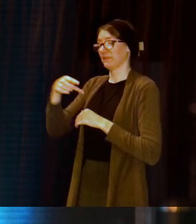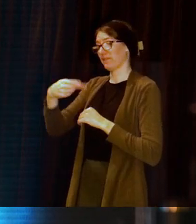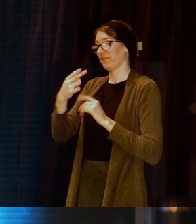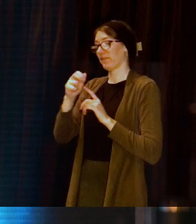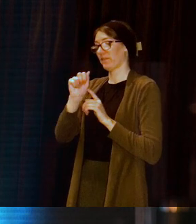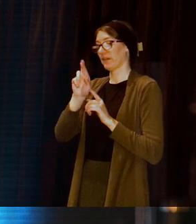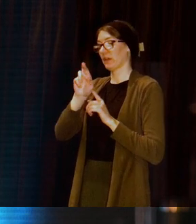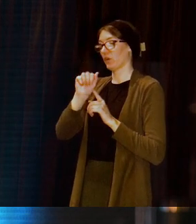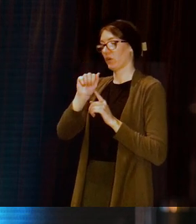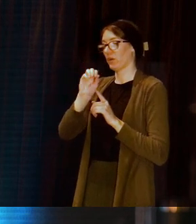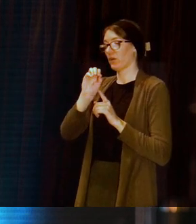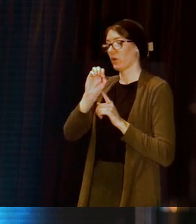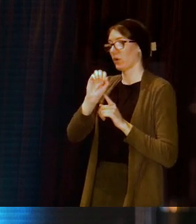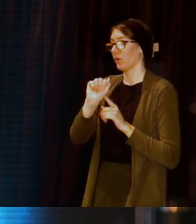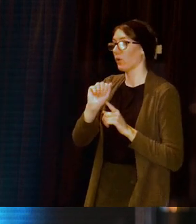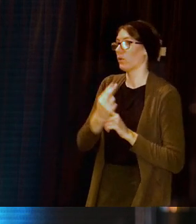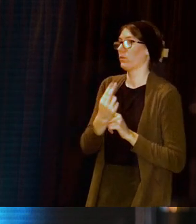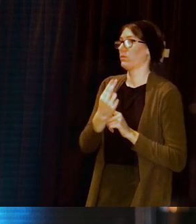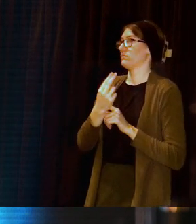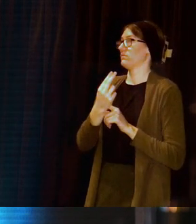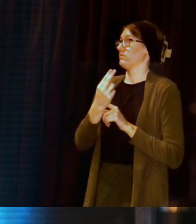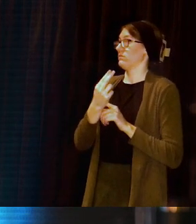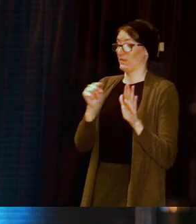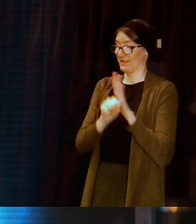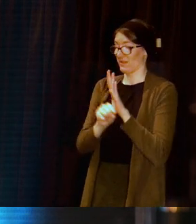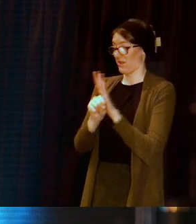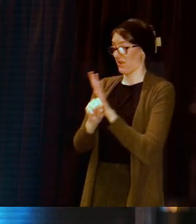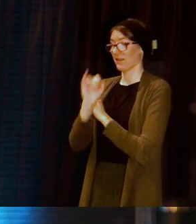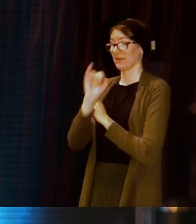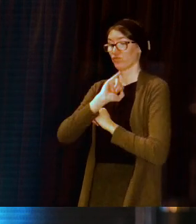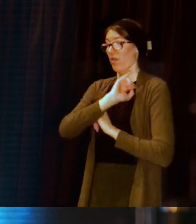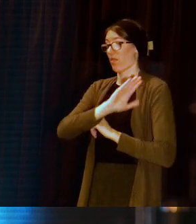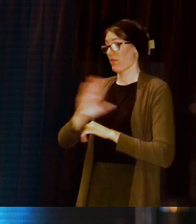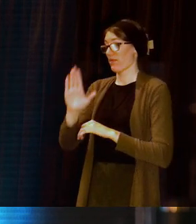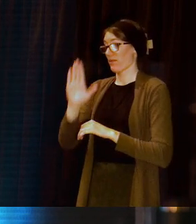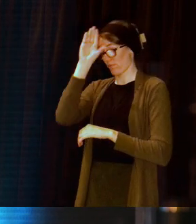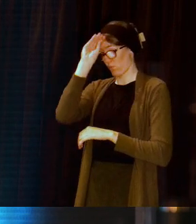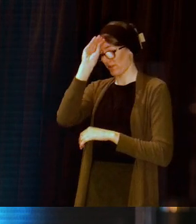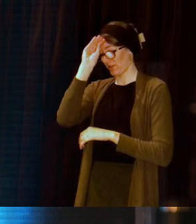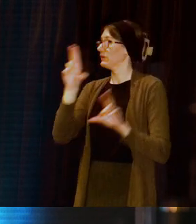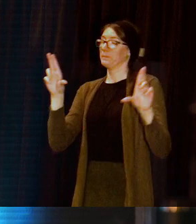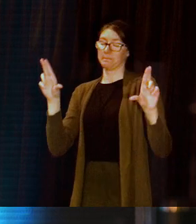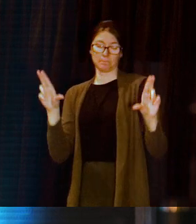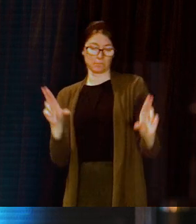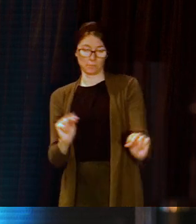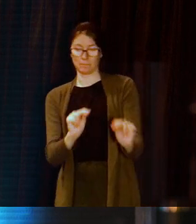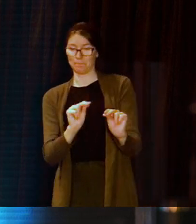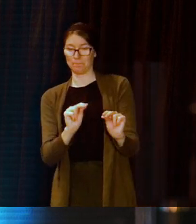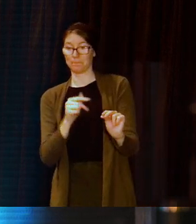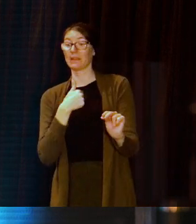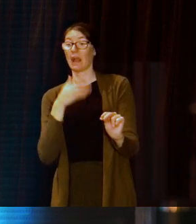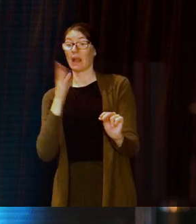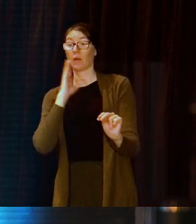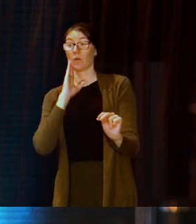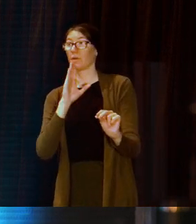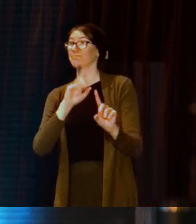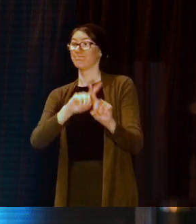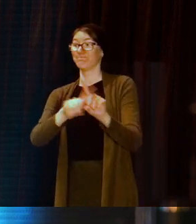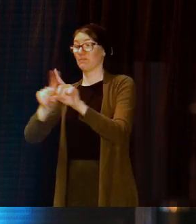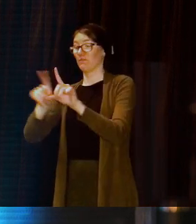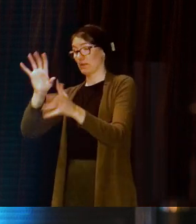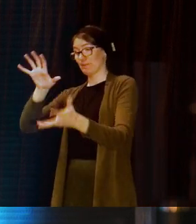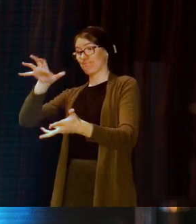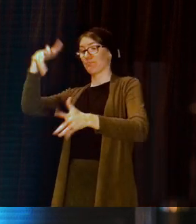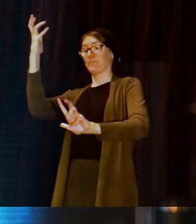Pharaoh, who will kill Israel's little boys. And God says, no, you're not doing that. And in fact, I'll bring all kinds of